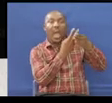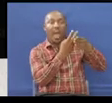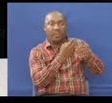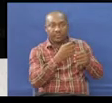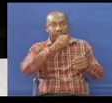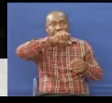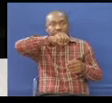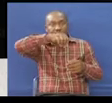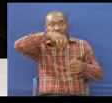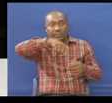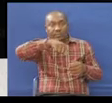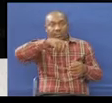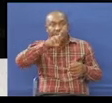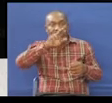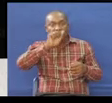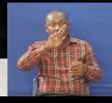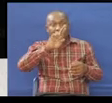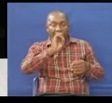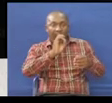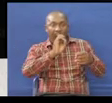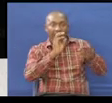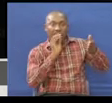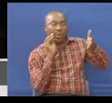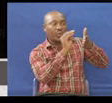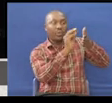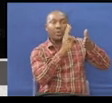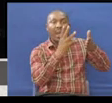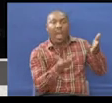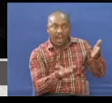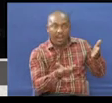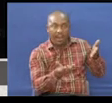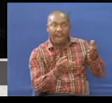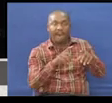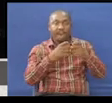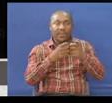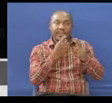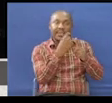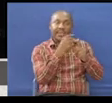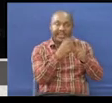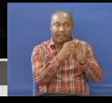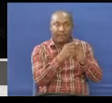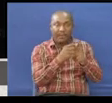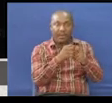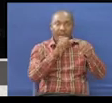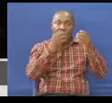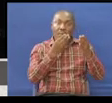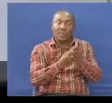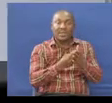can even not be there, but a term with a square should be there.